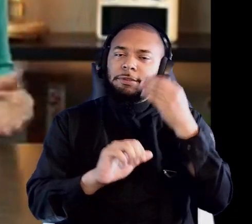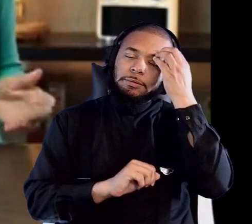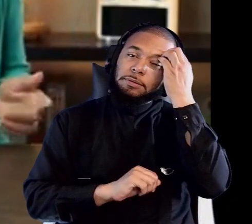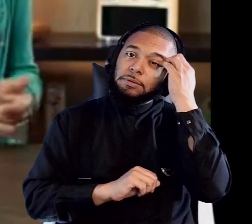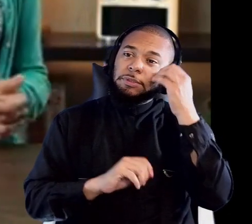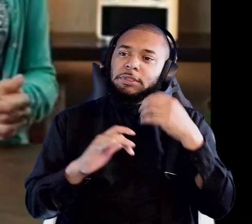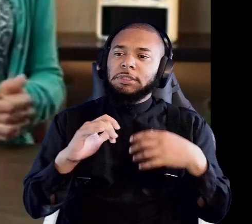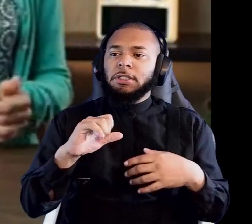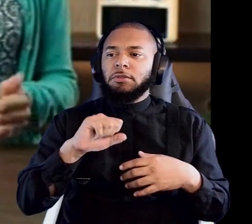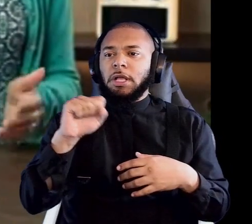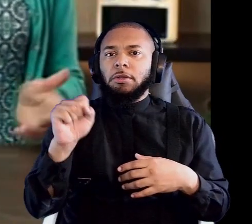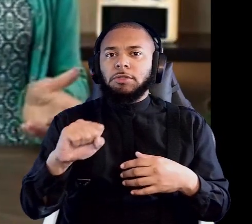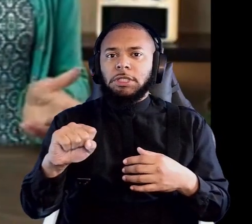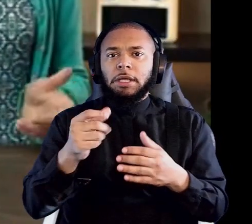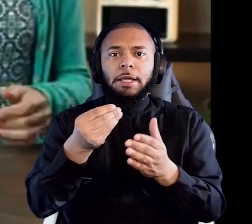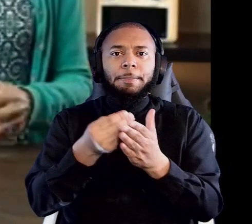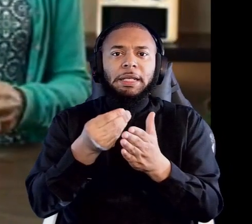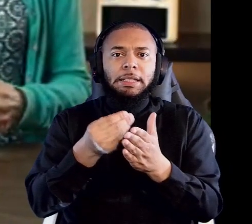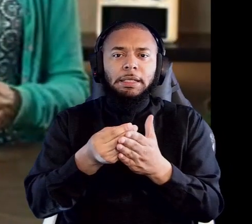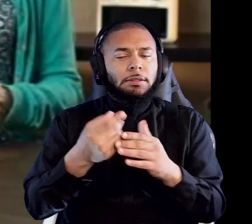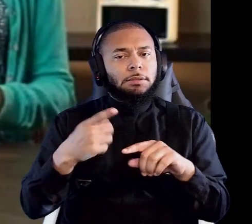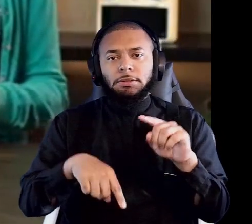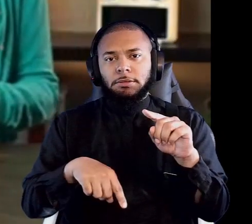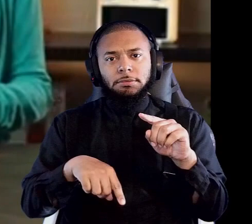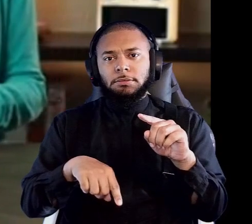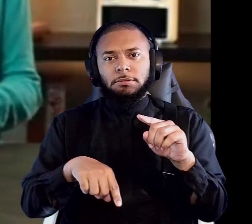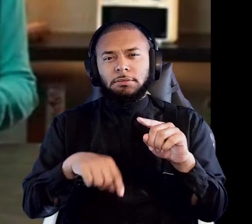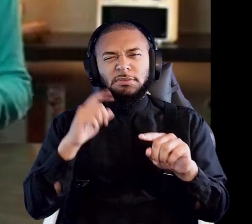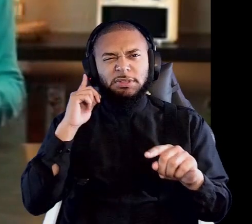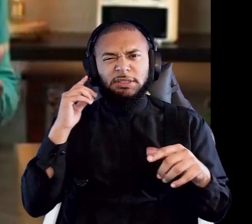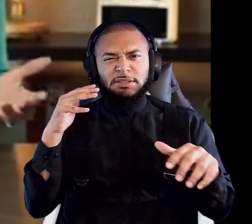or $money